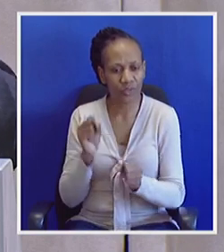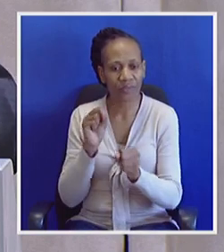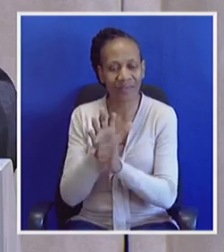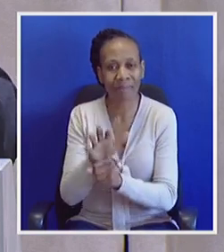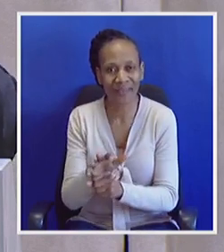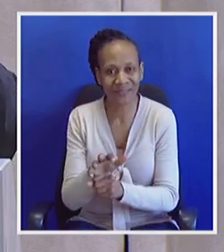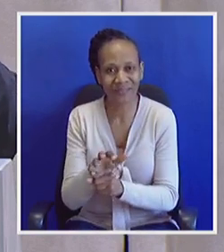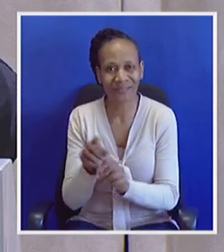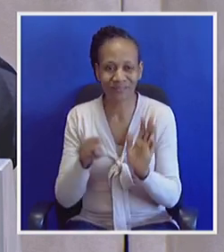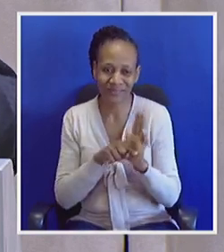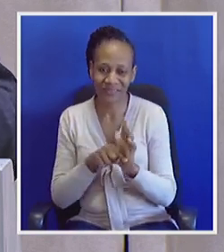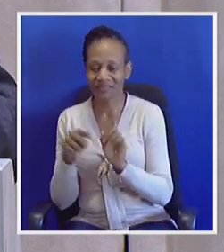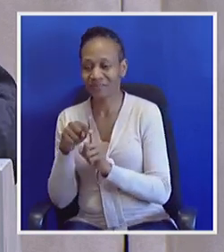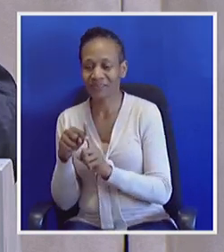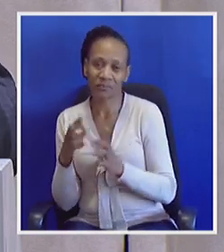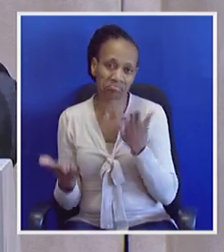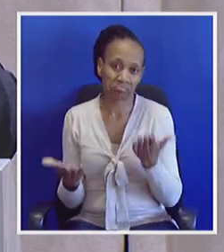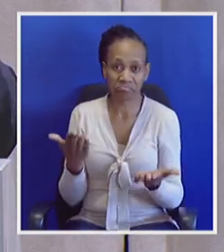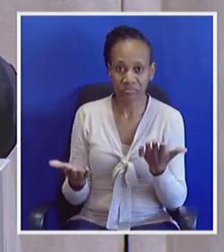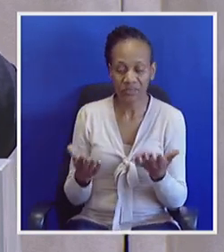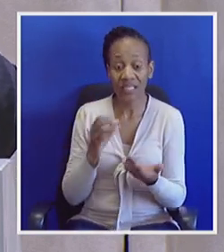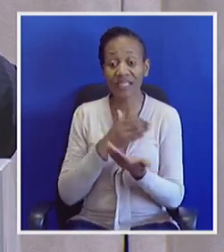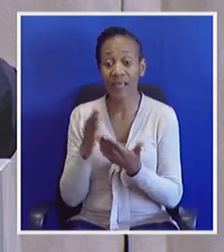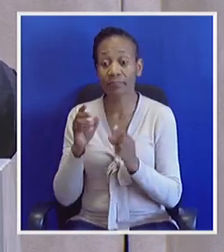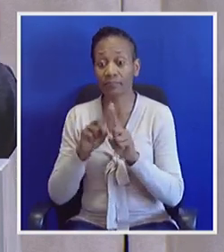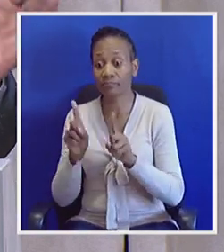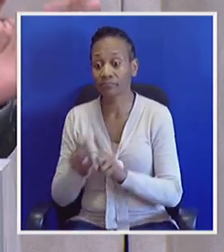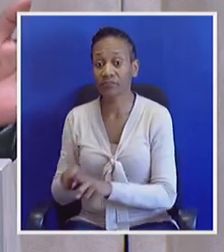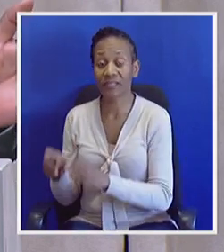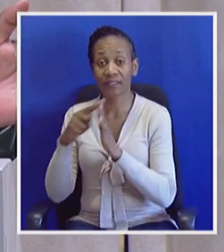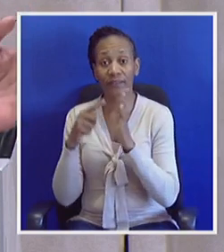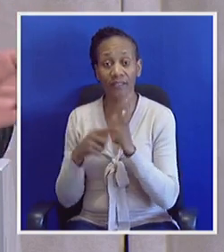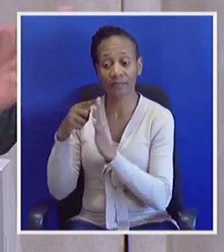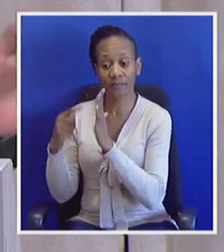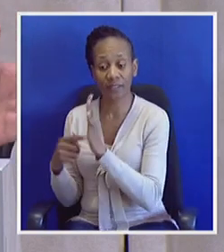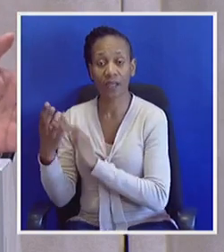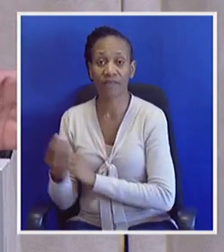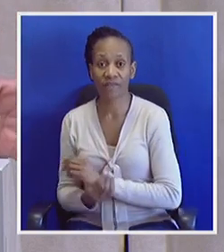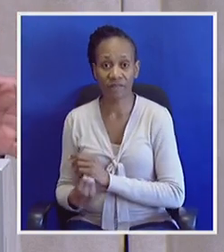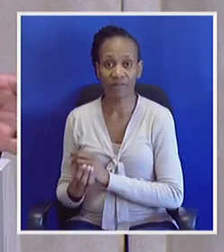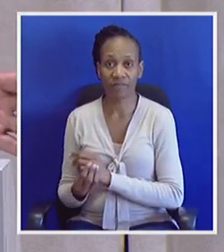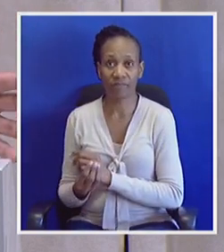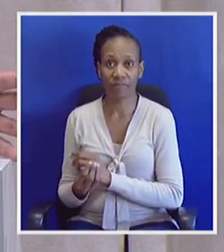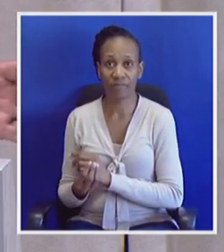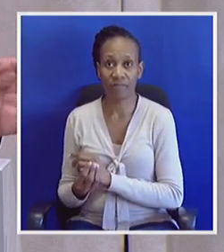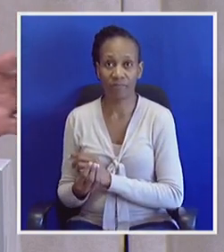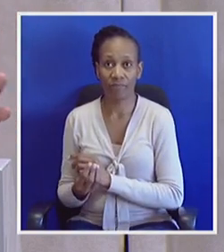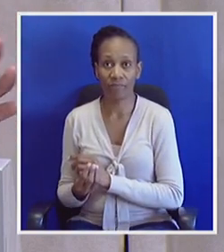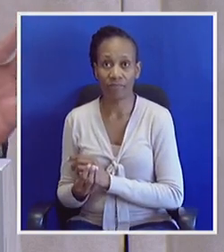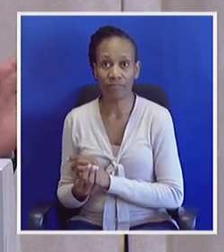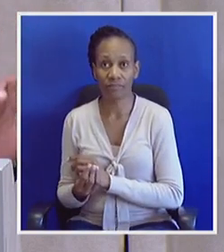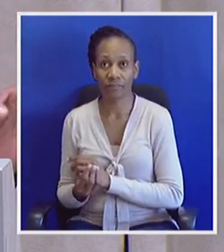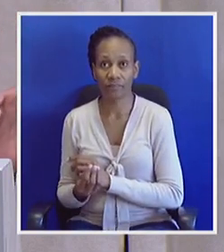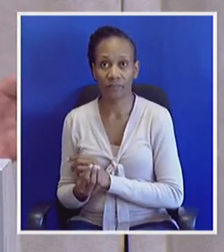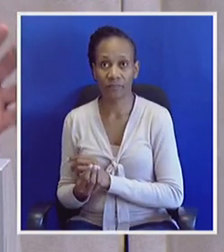loans, because some of the loans have different maturity dates. And you've mentioned one, there could have been, you know, sub-loans